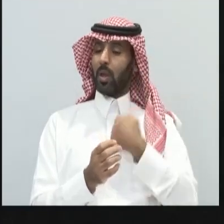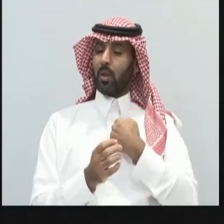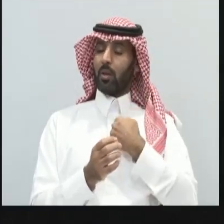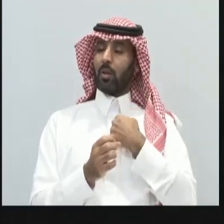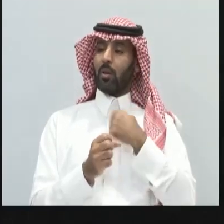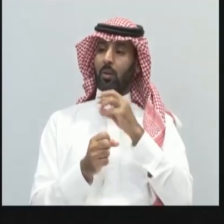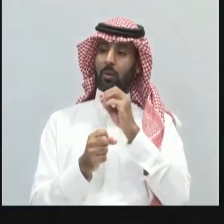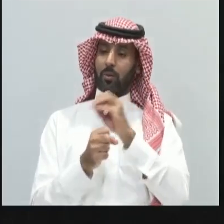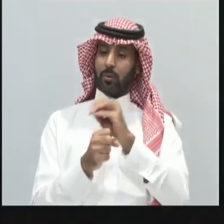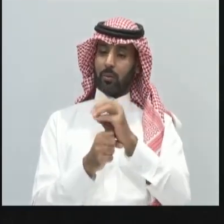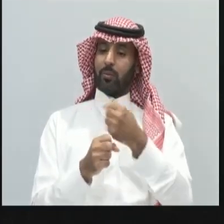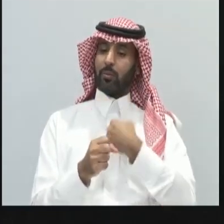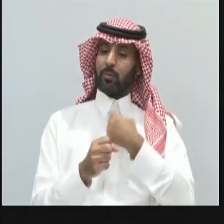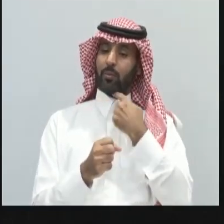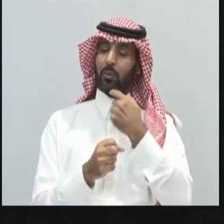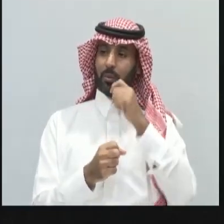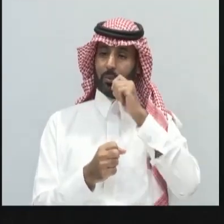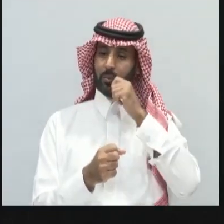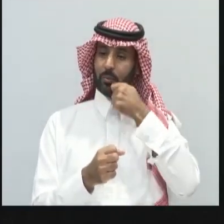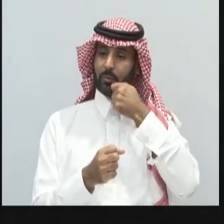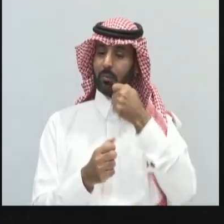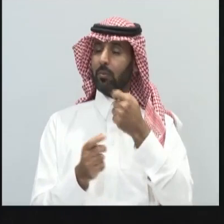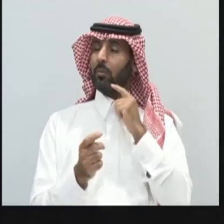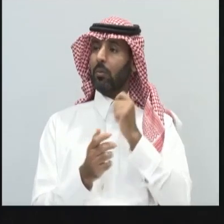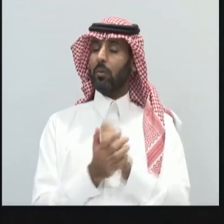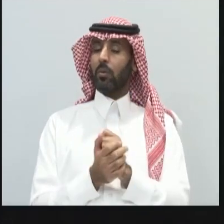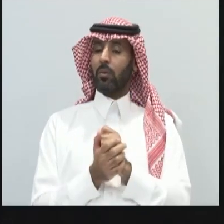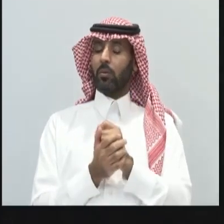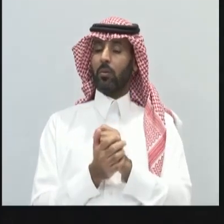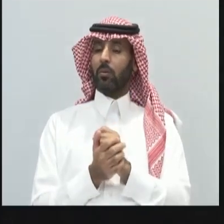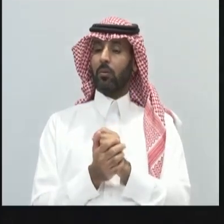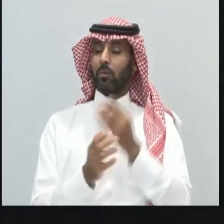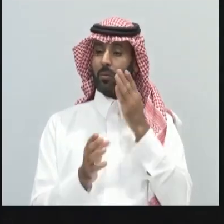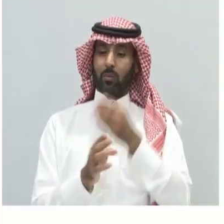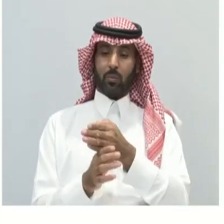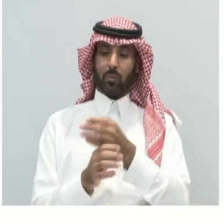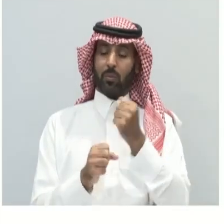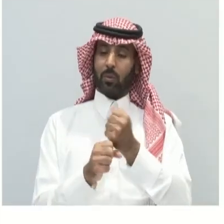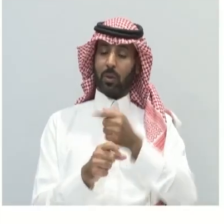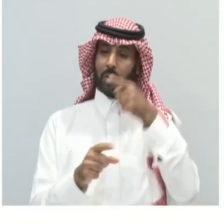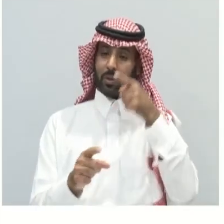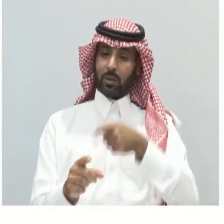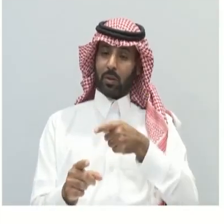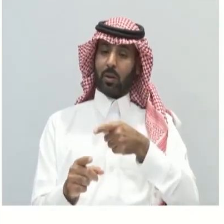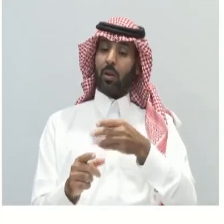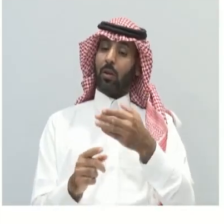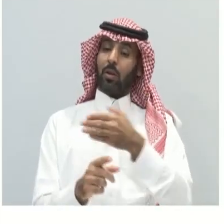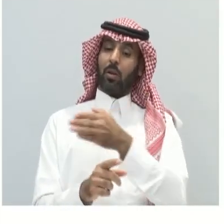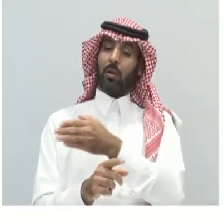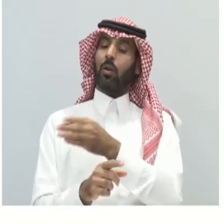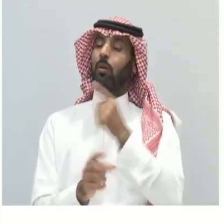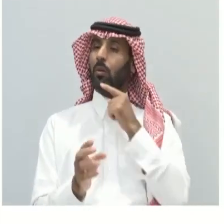the direct and indirect object here? The first one, she told me